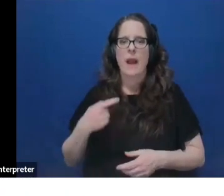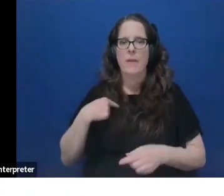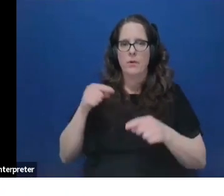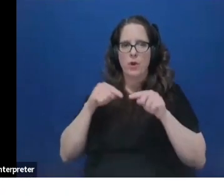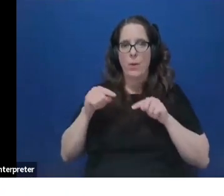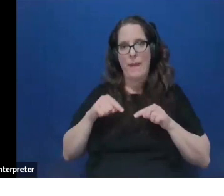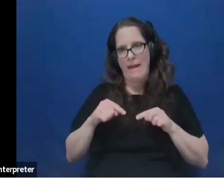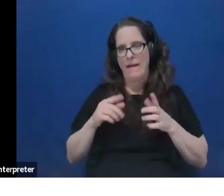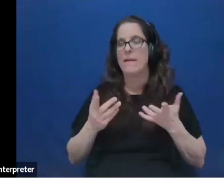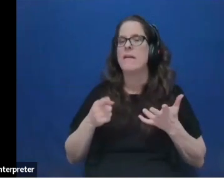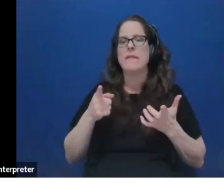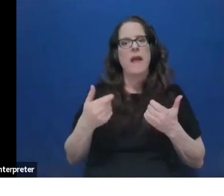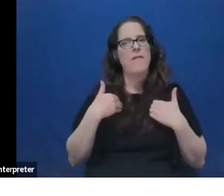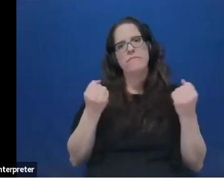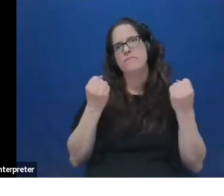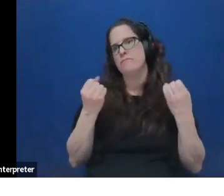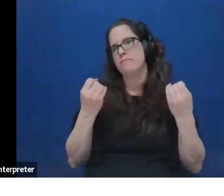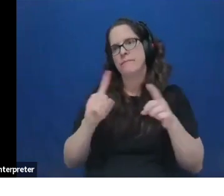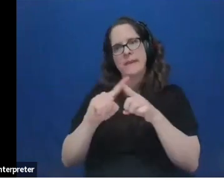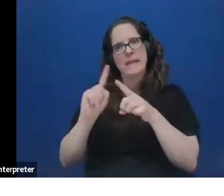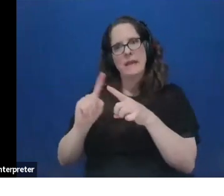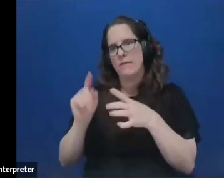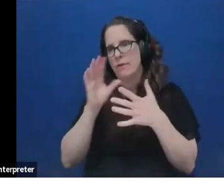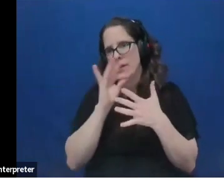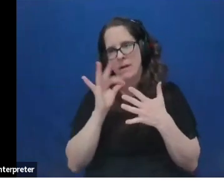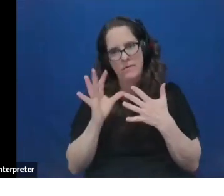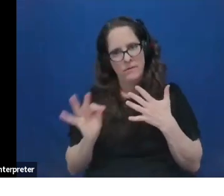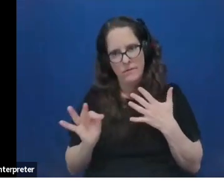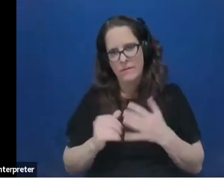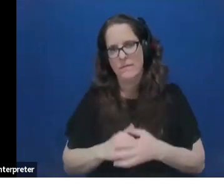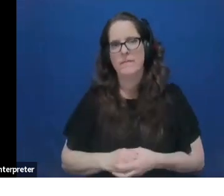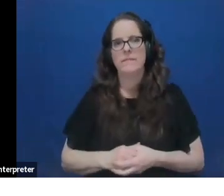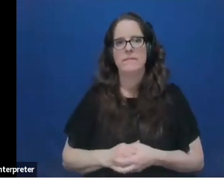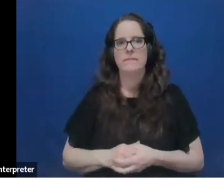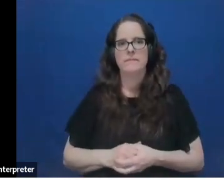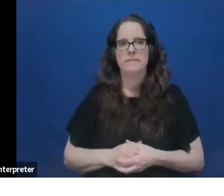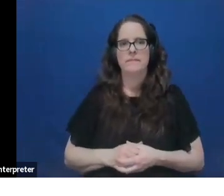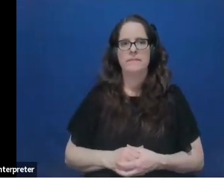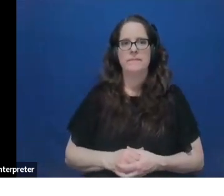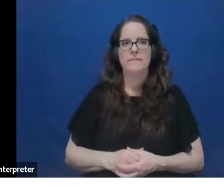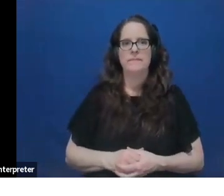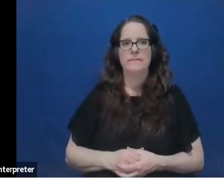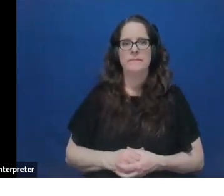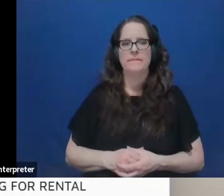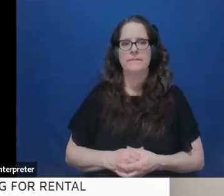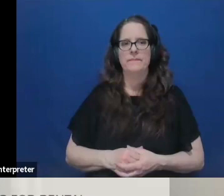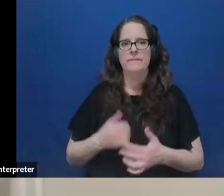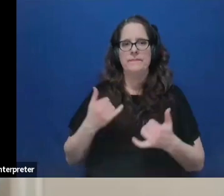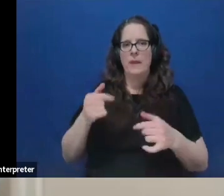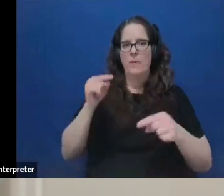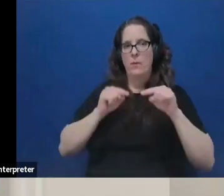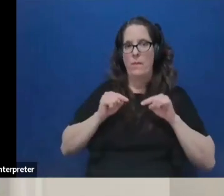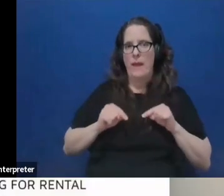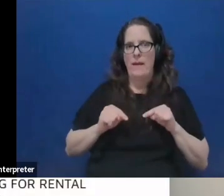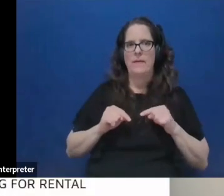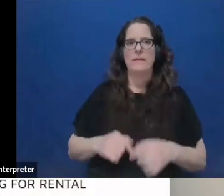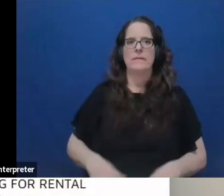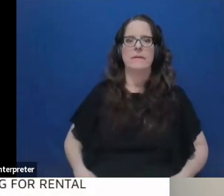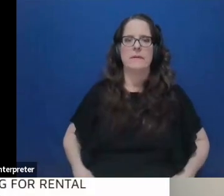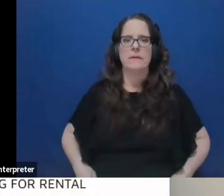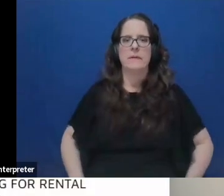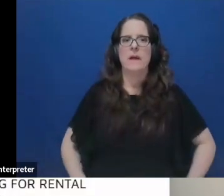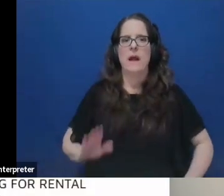There's all kinds of options that you can go to here. And let me go back, and I'll just do